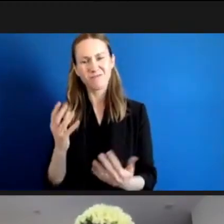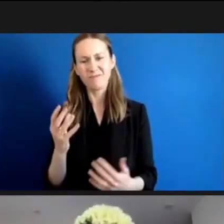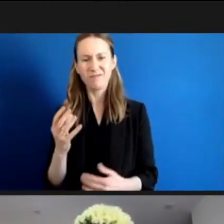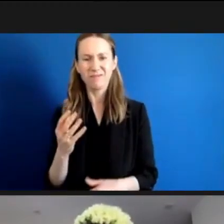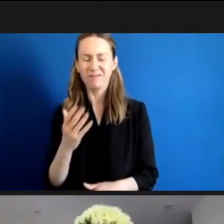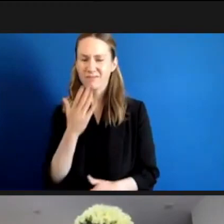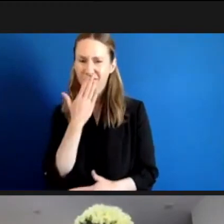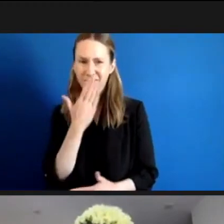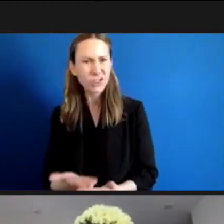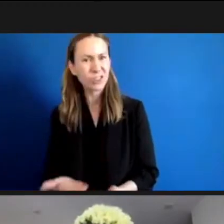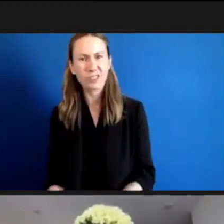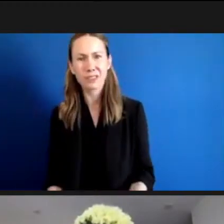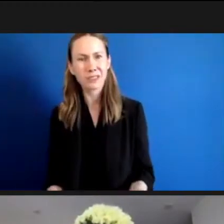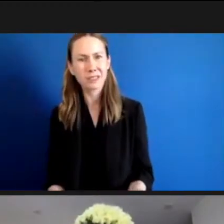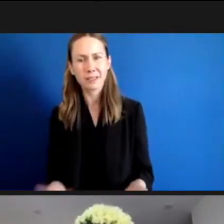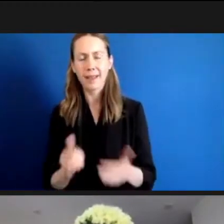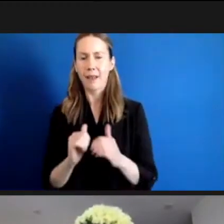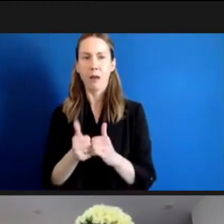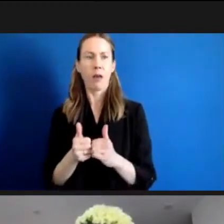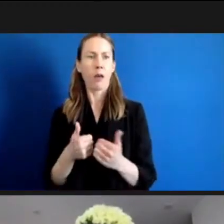So how can we actually